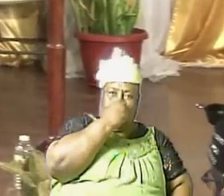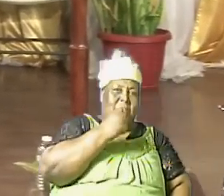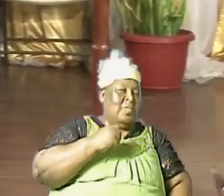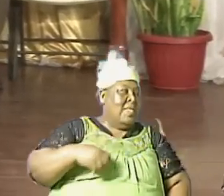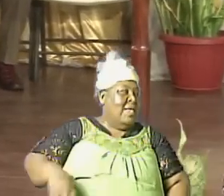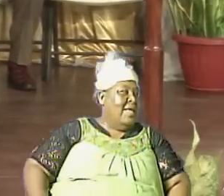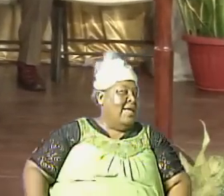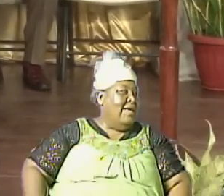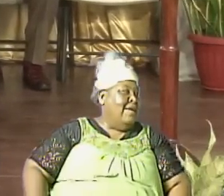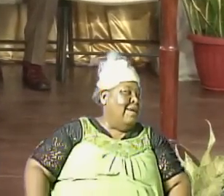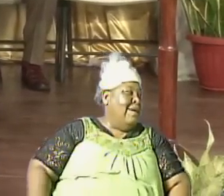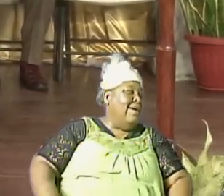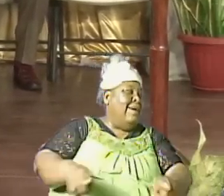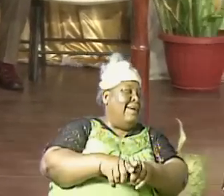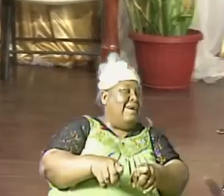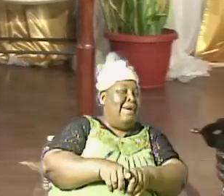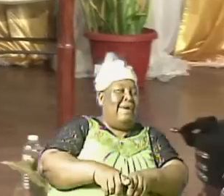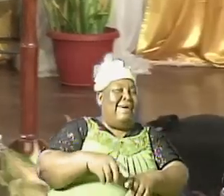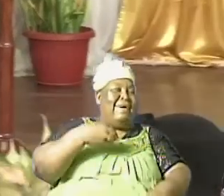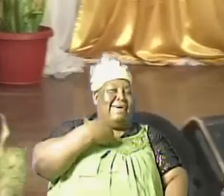Our nose look like.